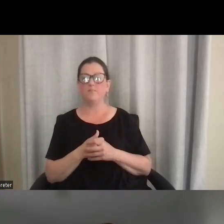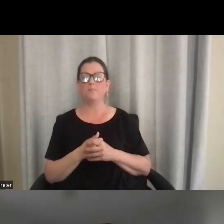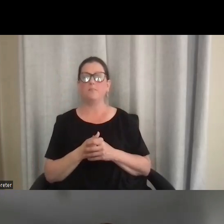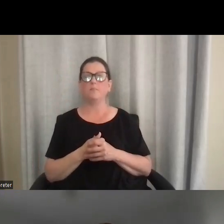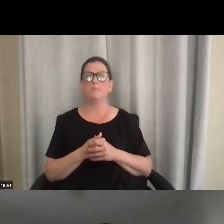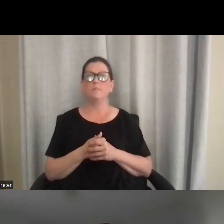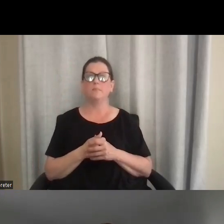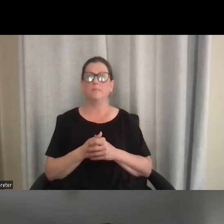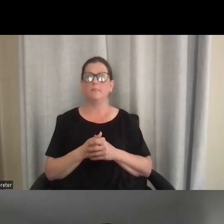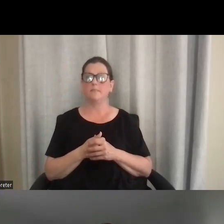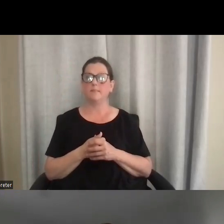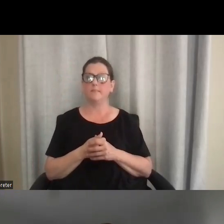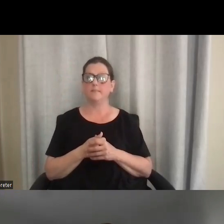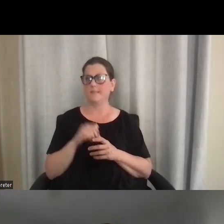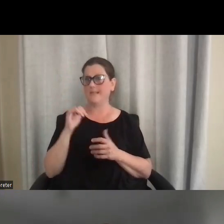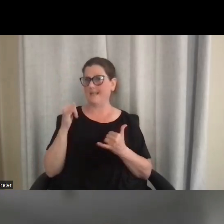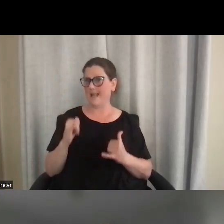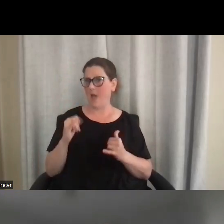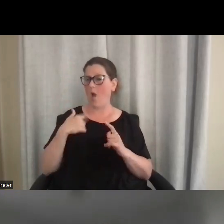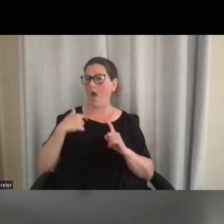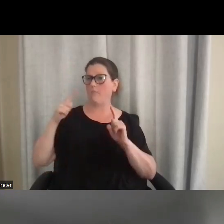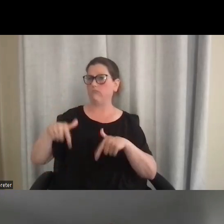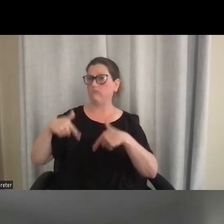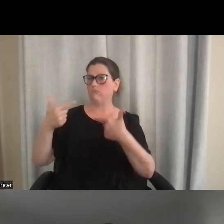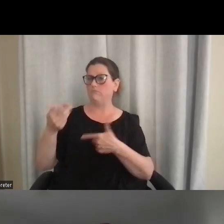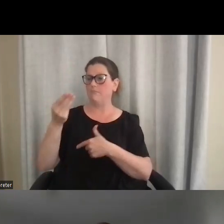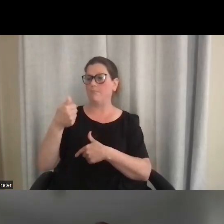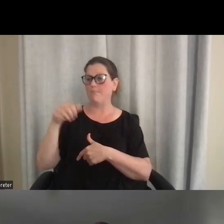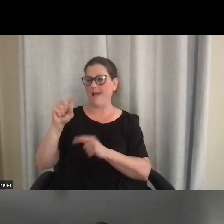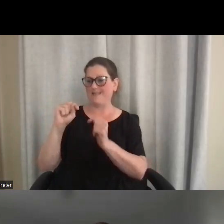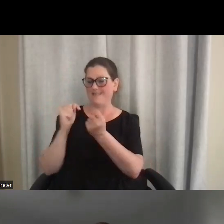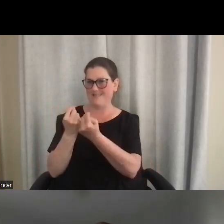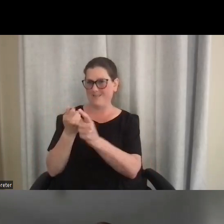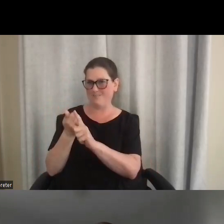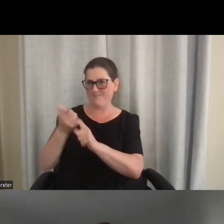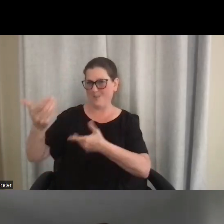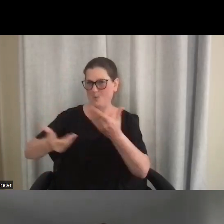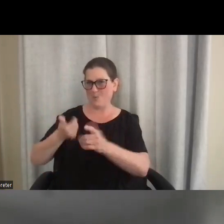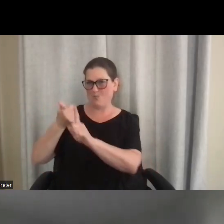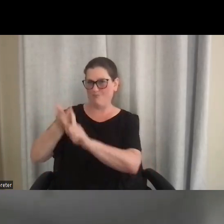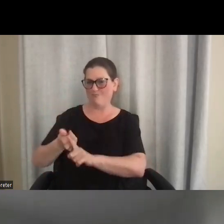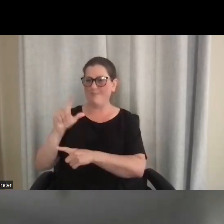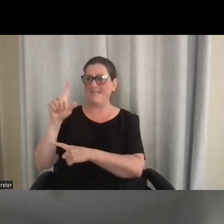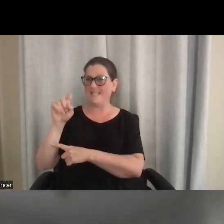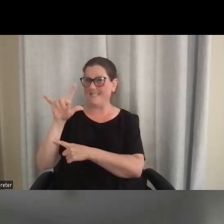And with that, I will turn it over to the Massachusetts team to introduce themselves. Lindsay.